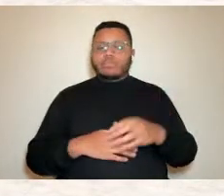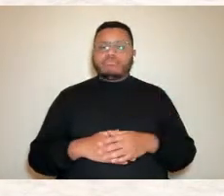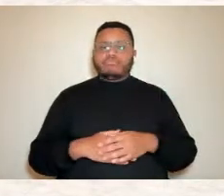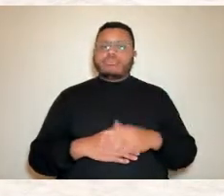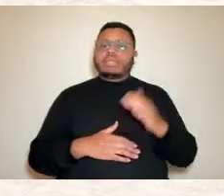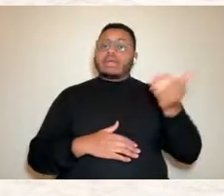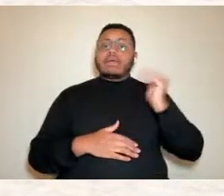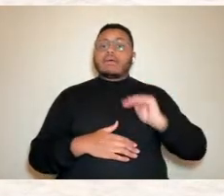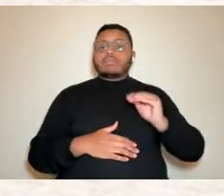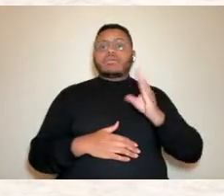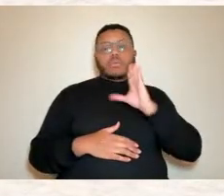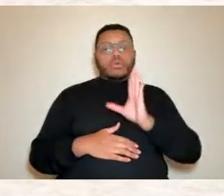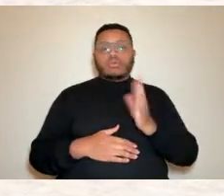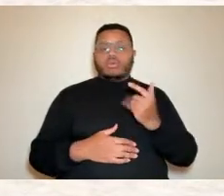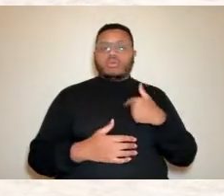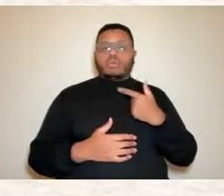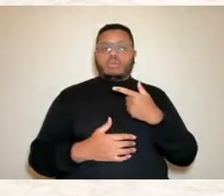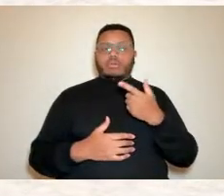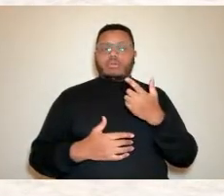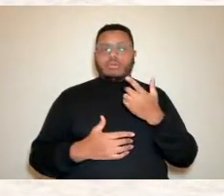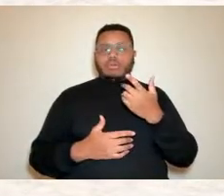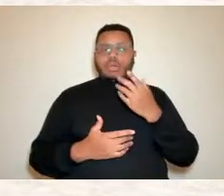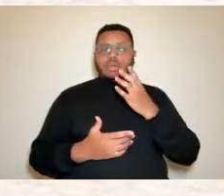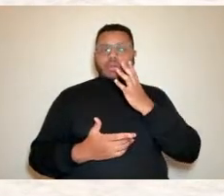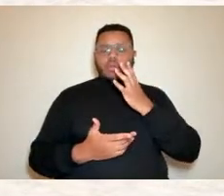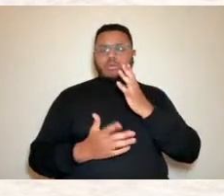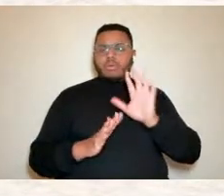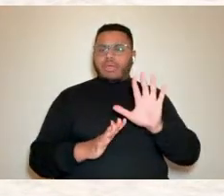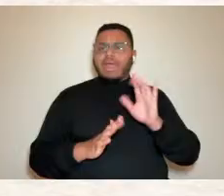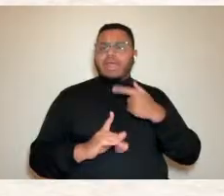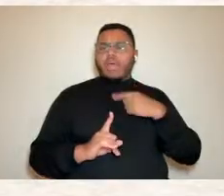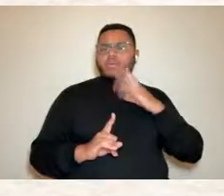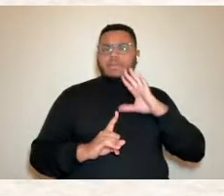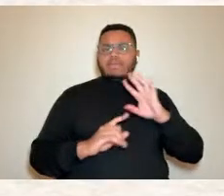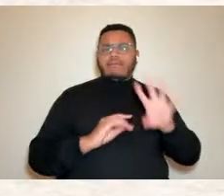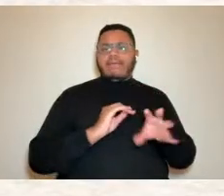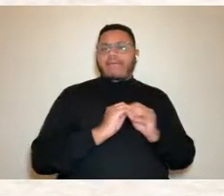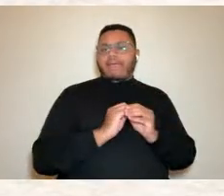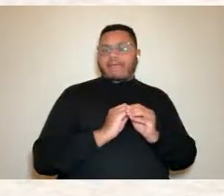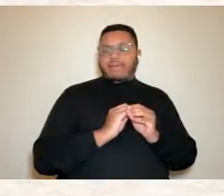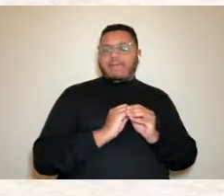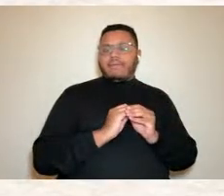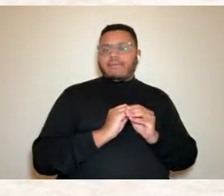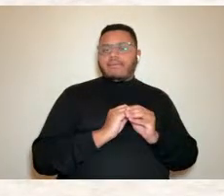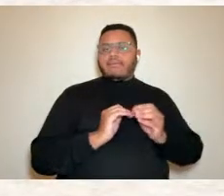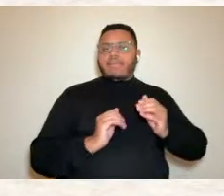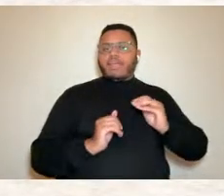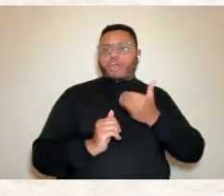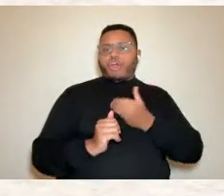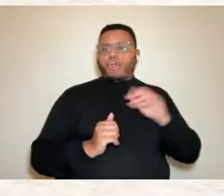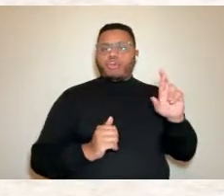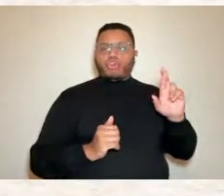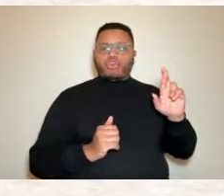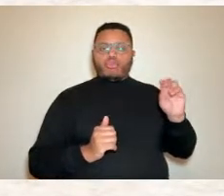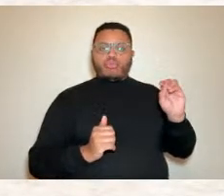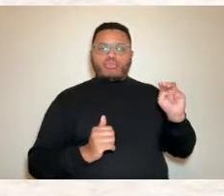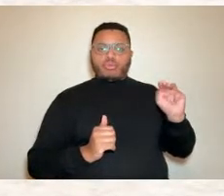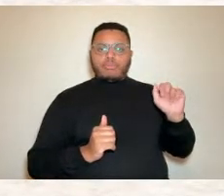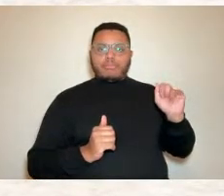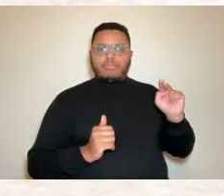Next, I'm going to take some tofu. Well, no, let's add our romaine